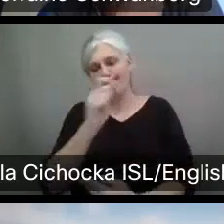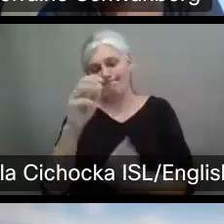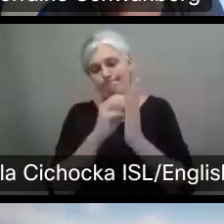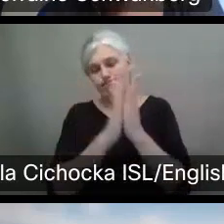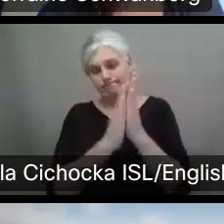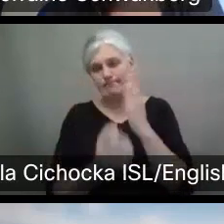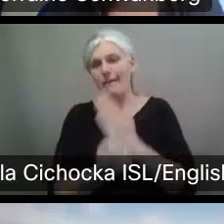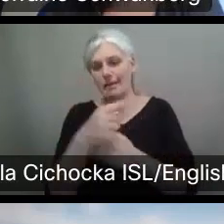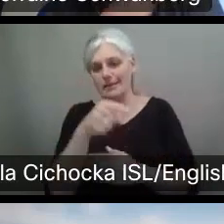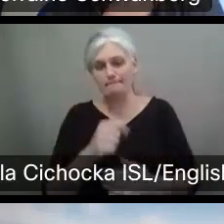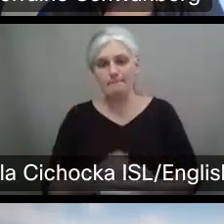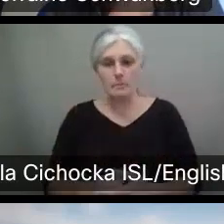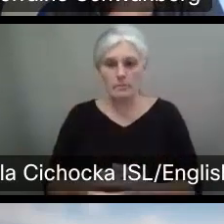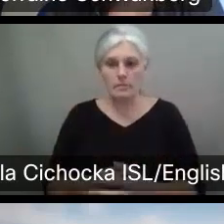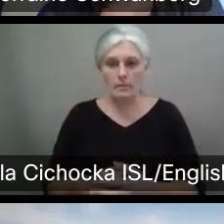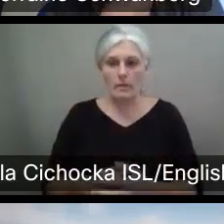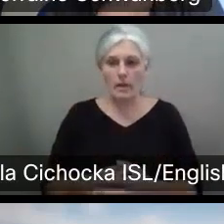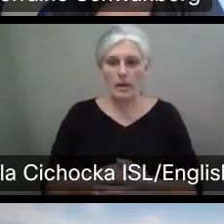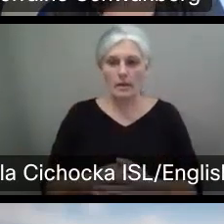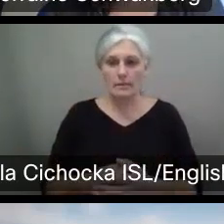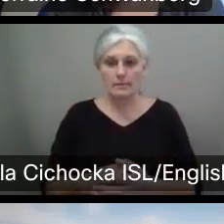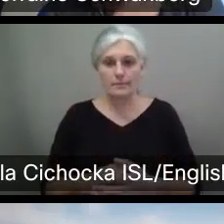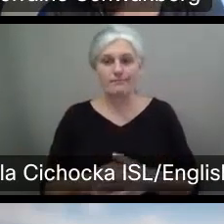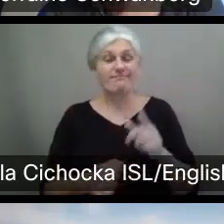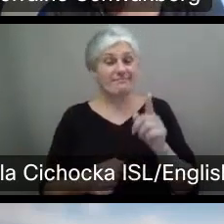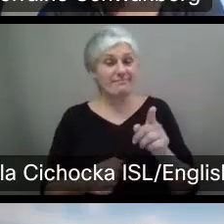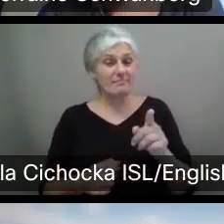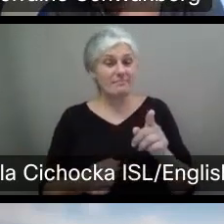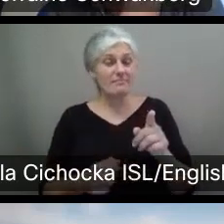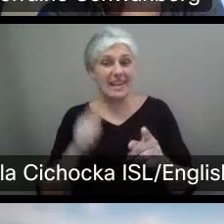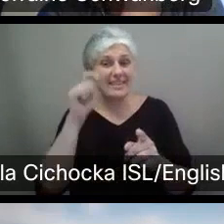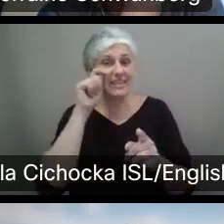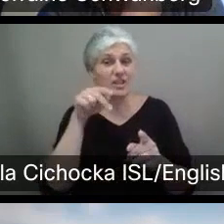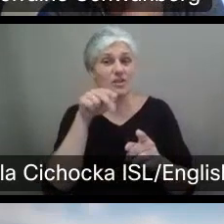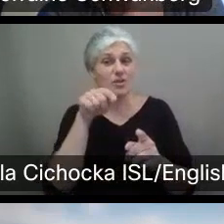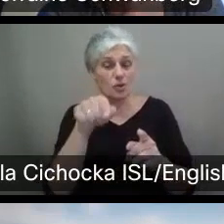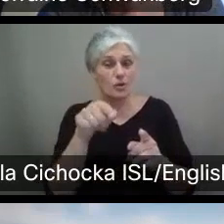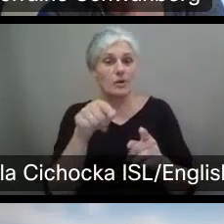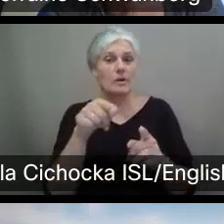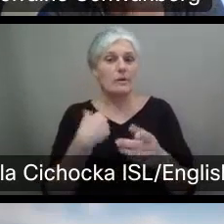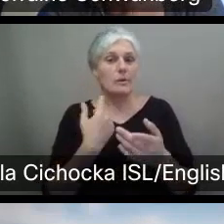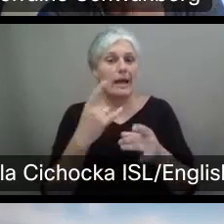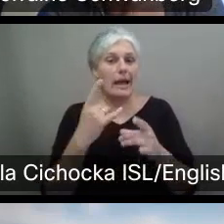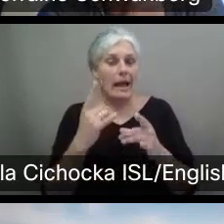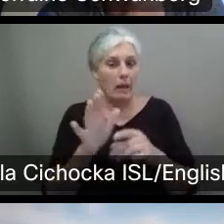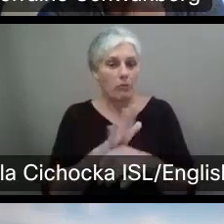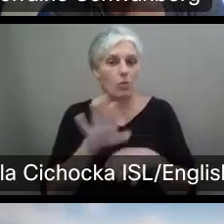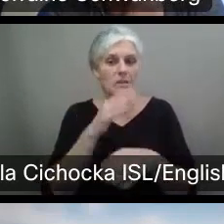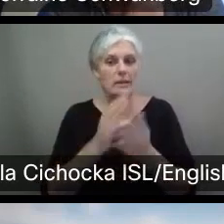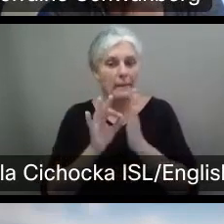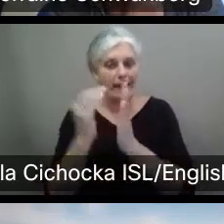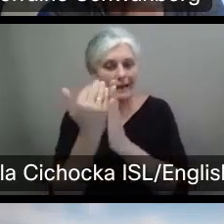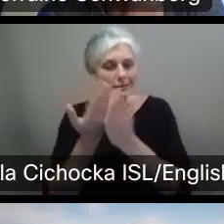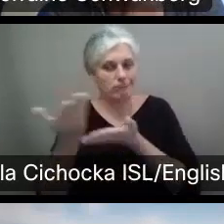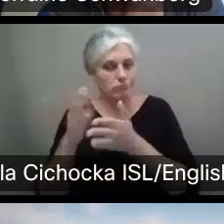yeah, and I think just thinking about that, you have been very helpful in terms of working up some of the guidance and that. And we